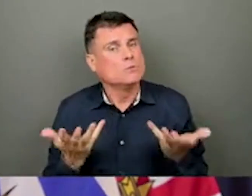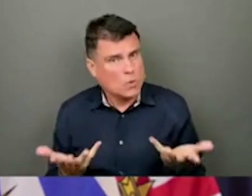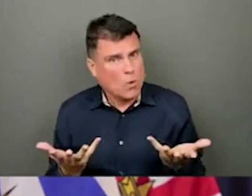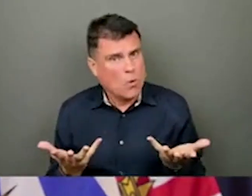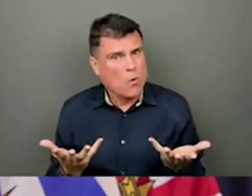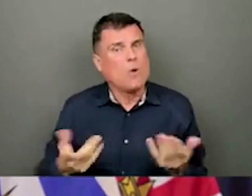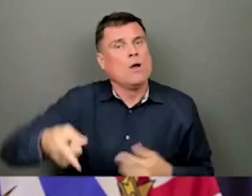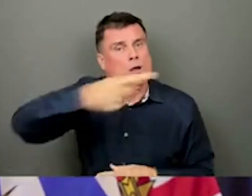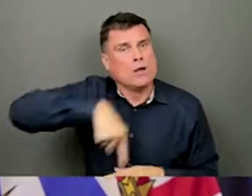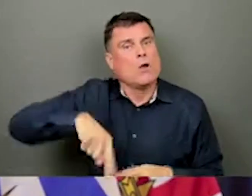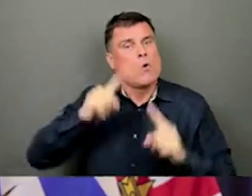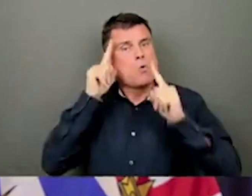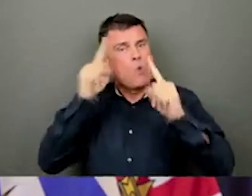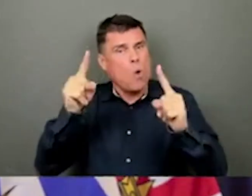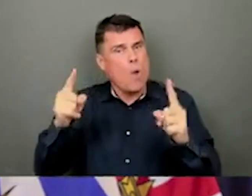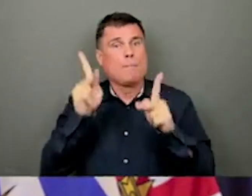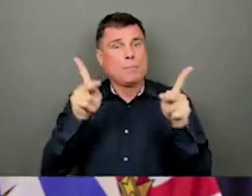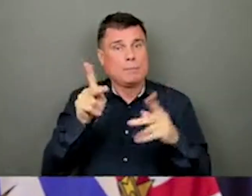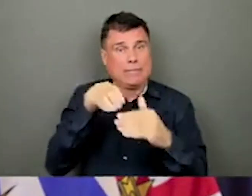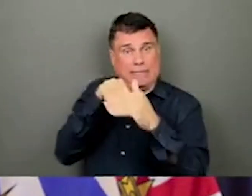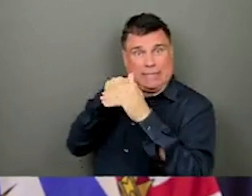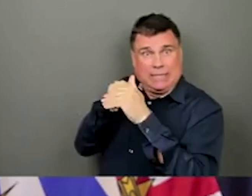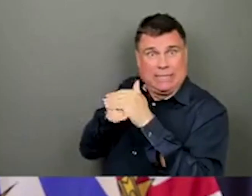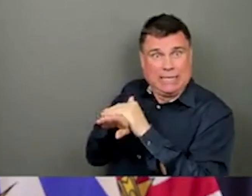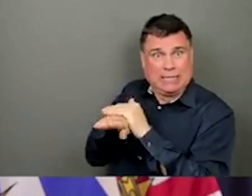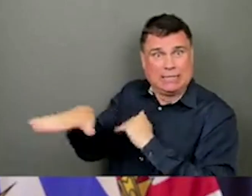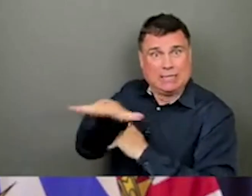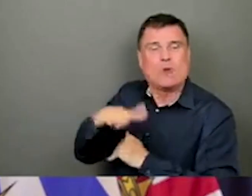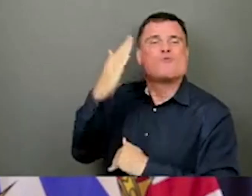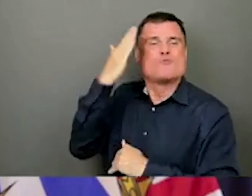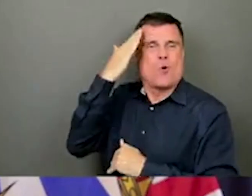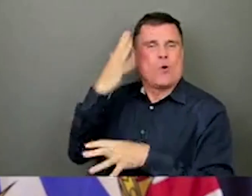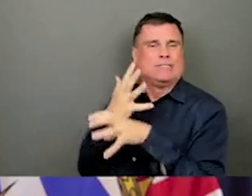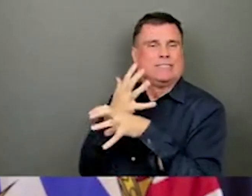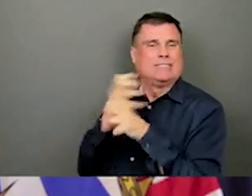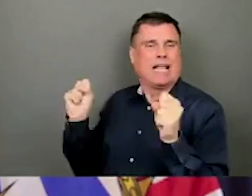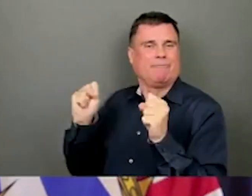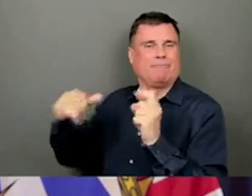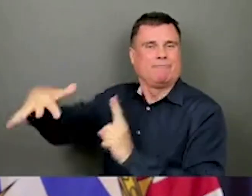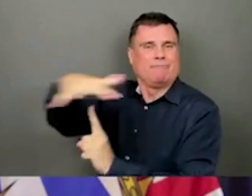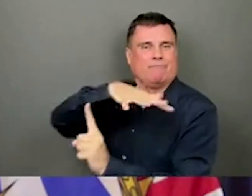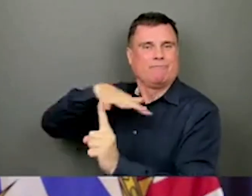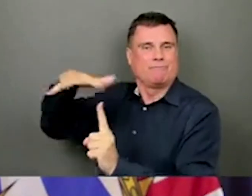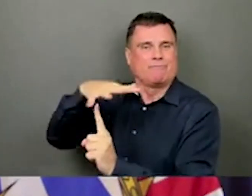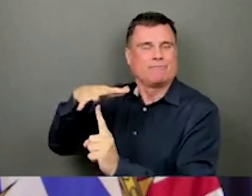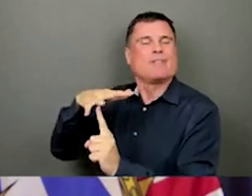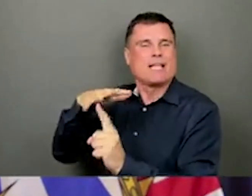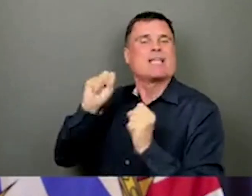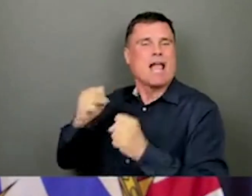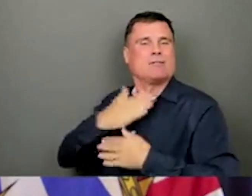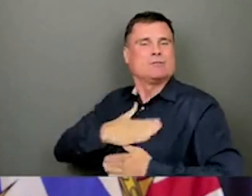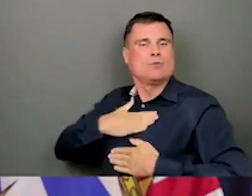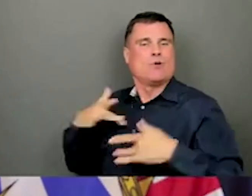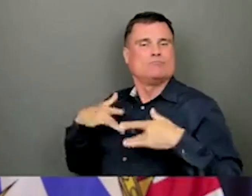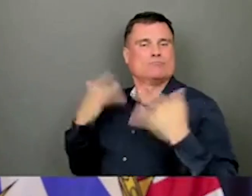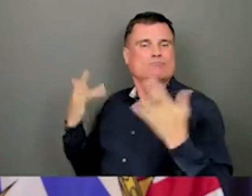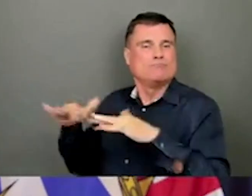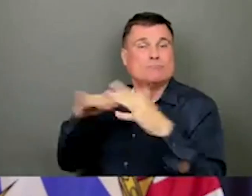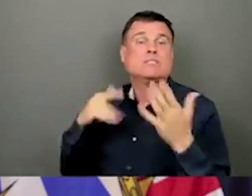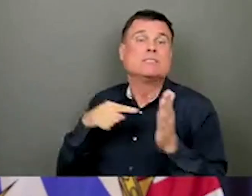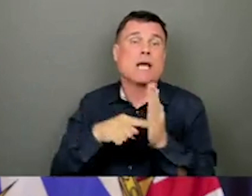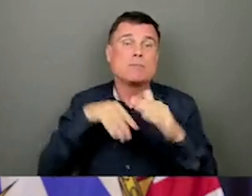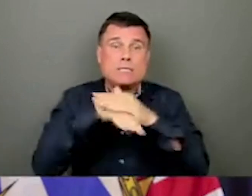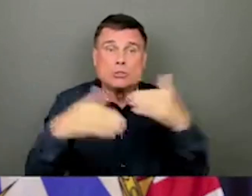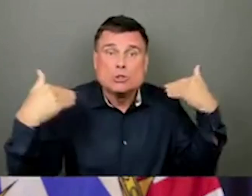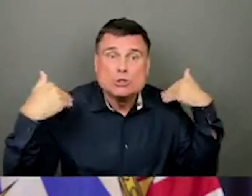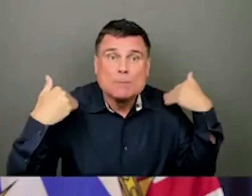patrons confidence that they're taking every step possible to make sure that they can attend an event, they can go to a spin class, they can go out for dinner, and